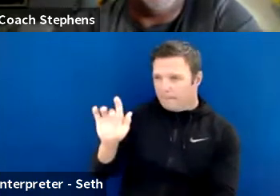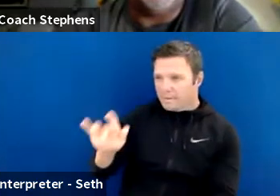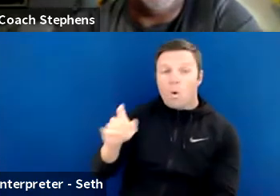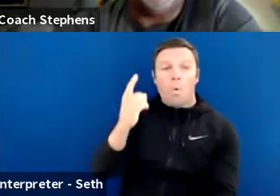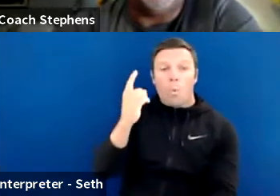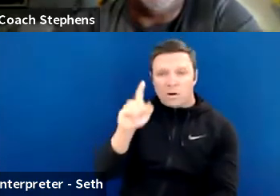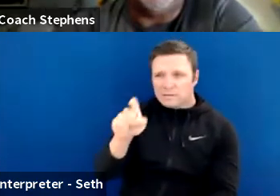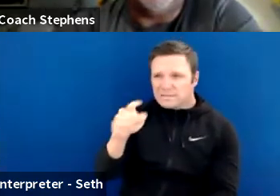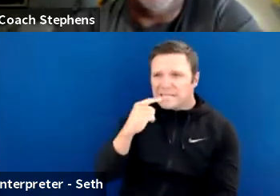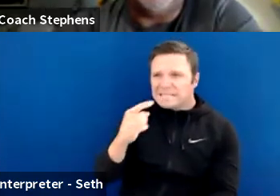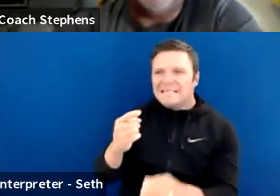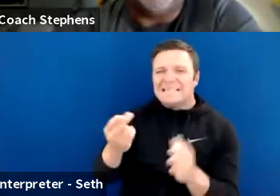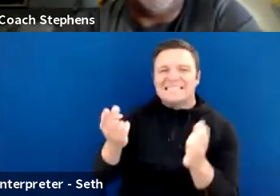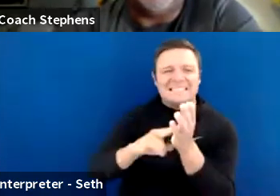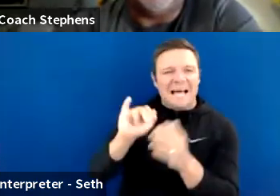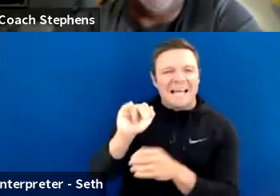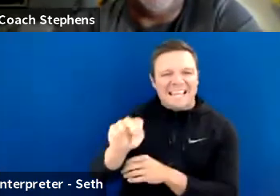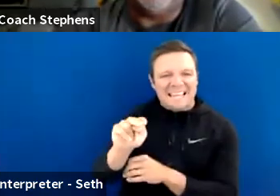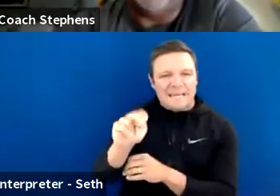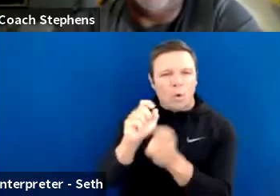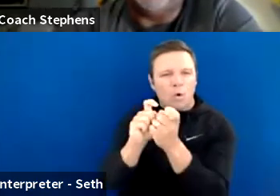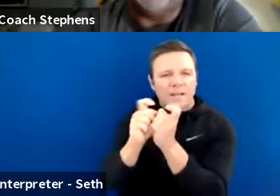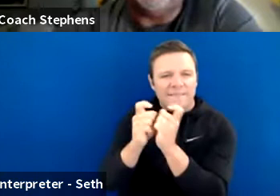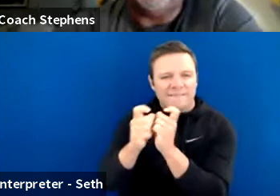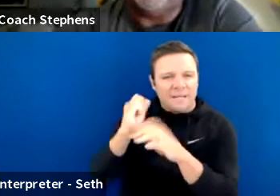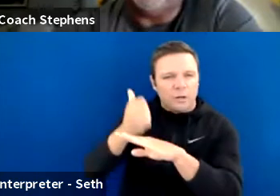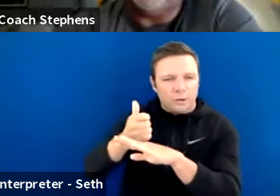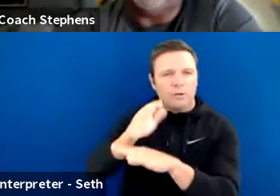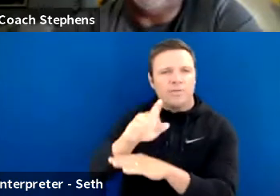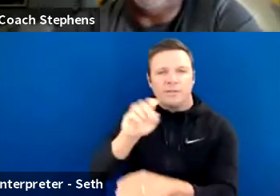sign in or configure your Zoom account. And so you can just check there then.